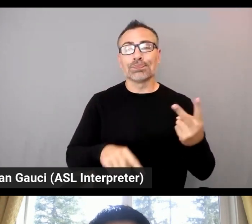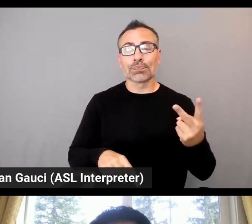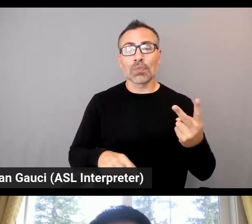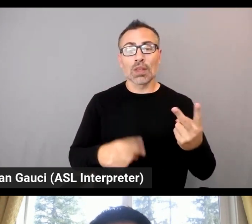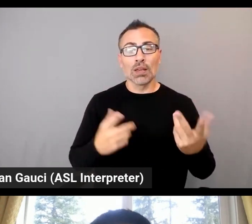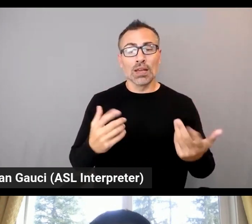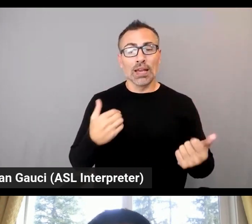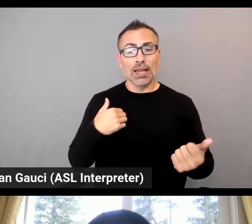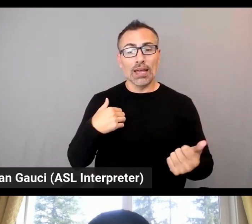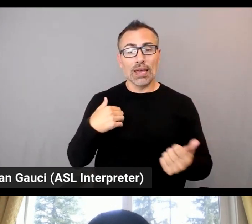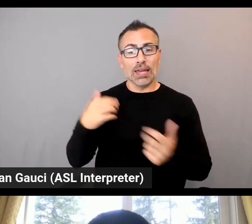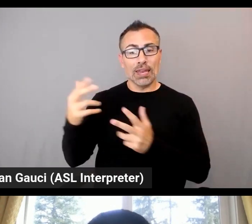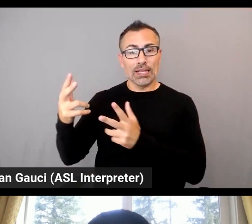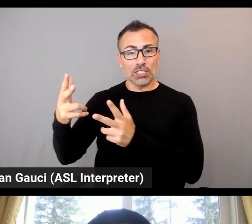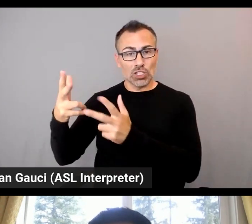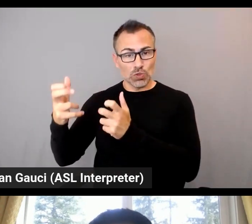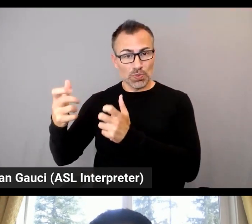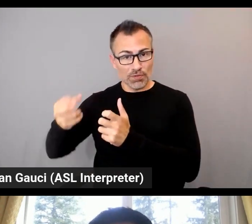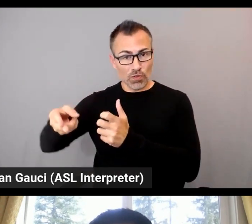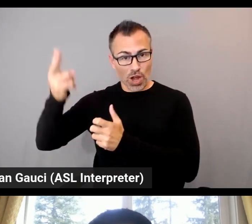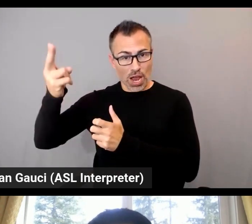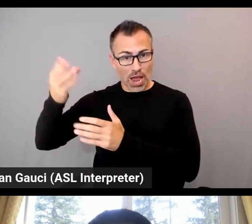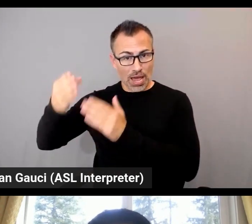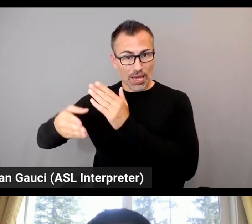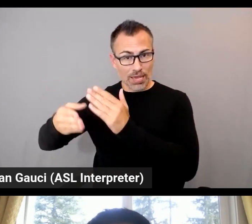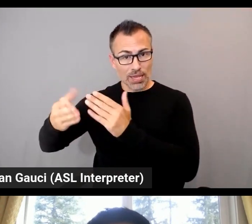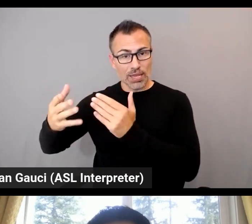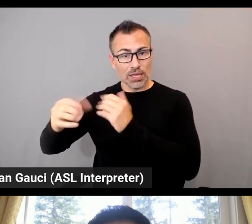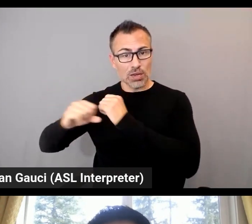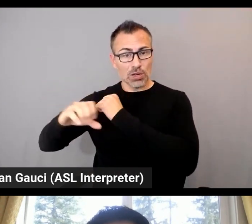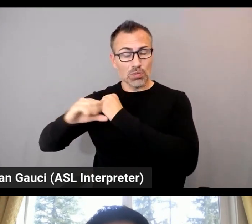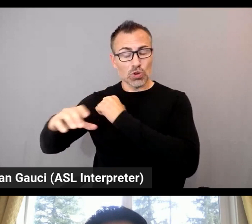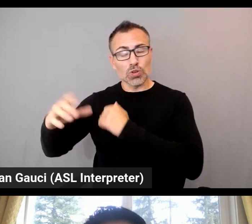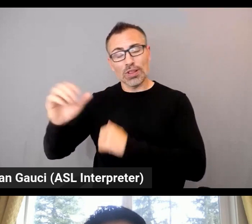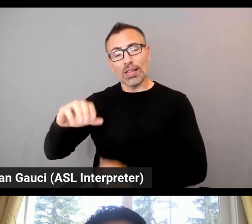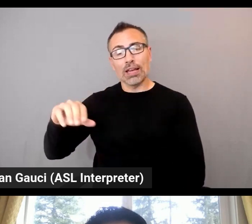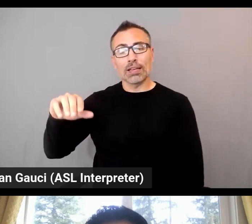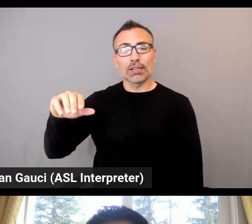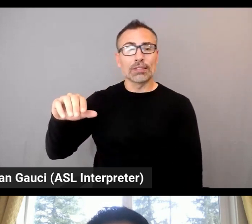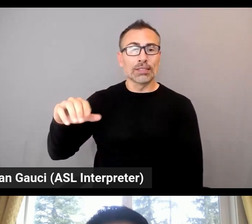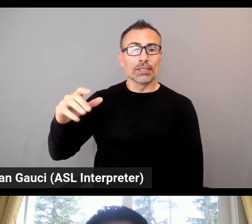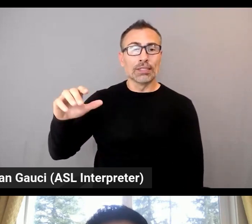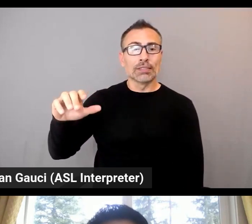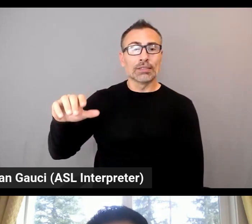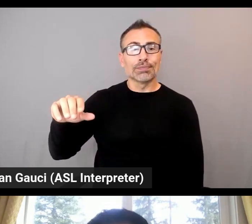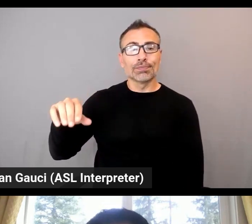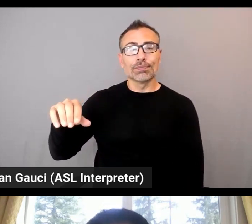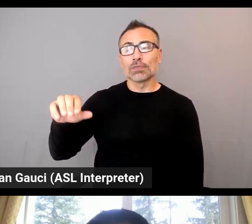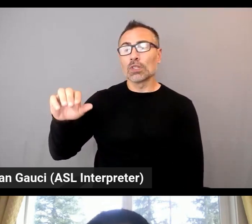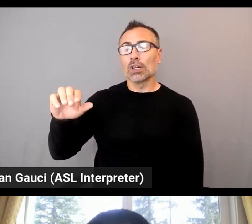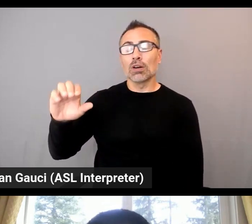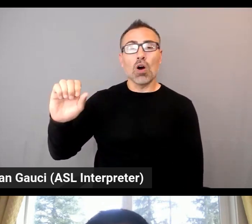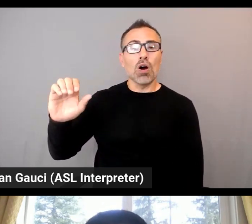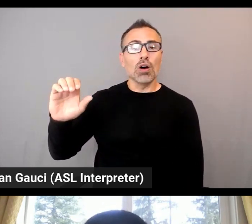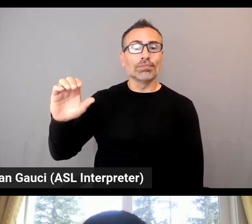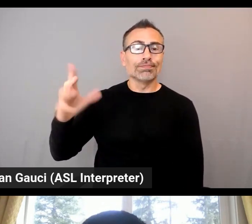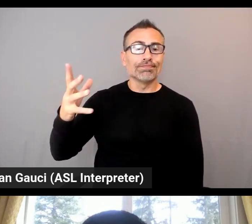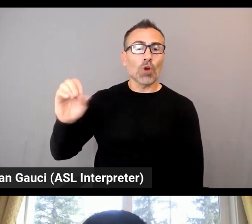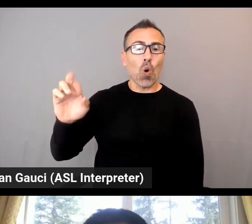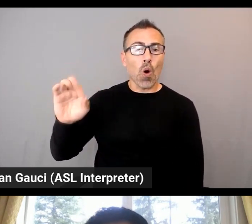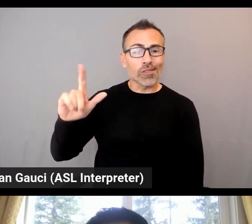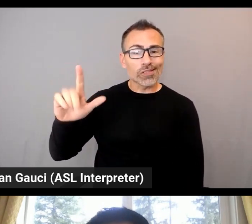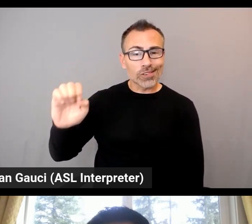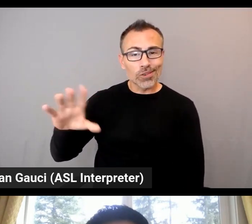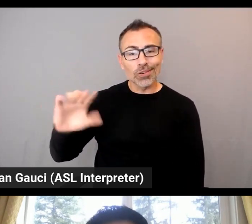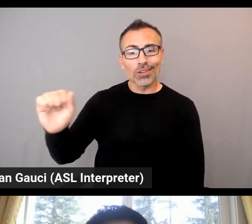of high-end commercial databases like Oracle and SQL Server with simplicity and cost effectiveness of open source databases